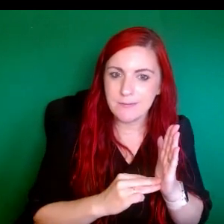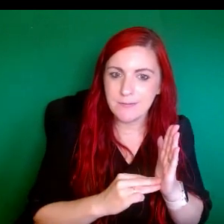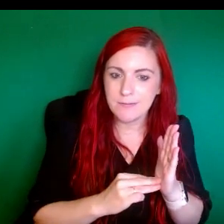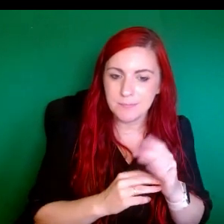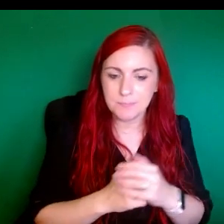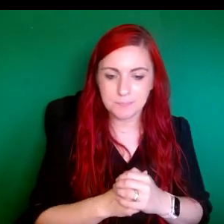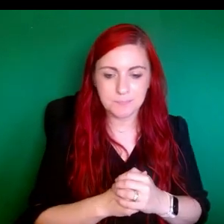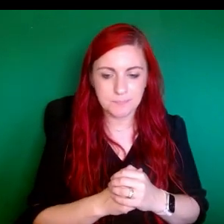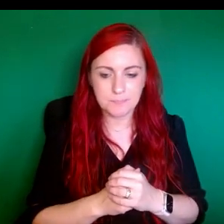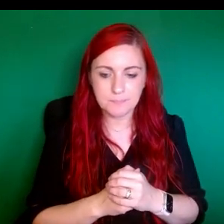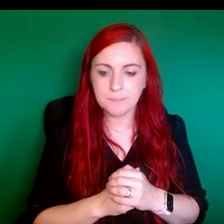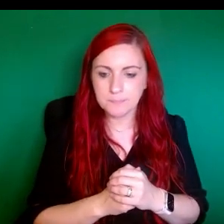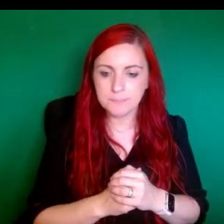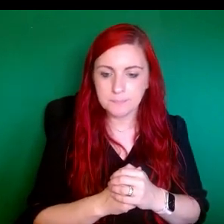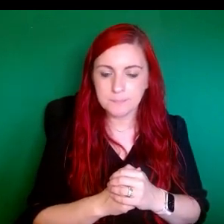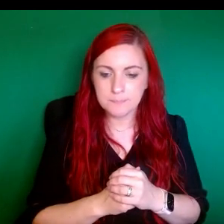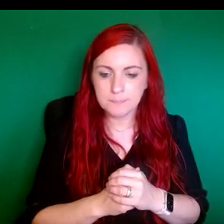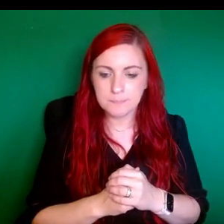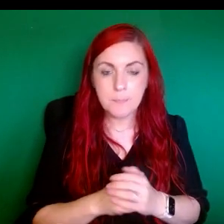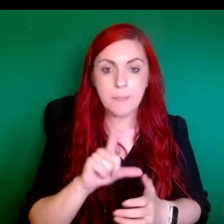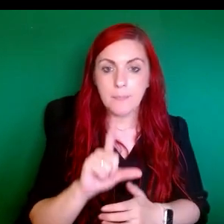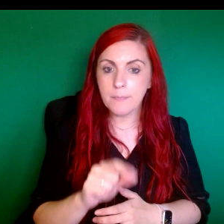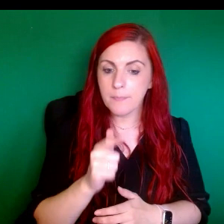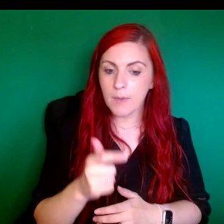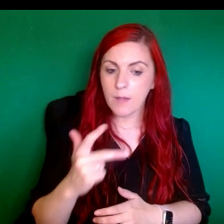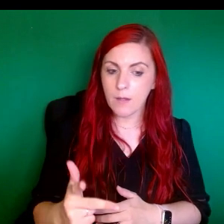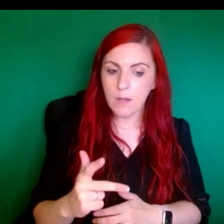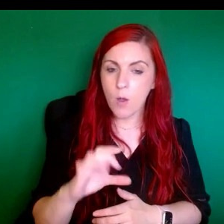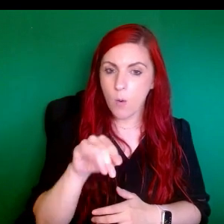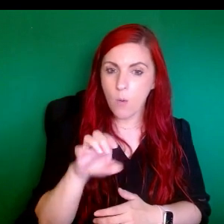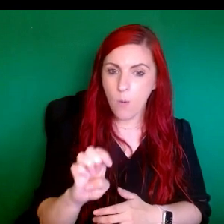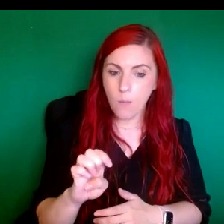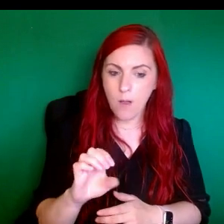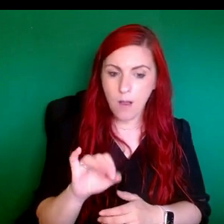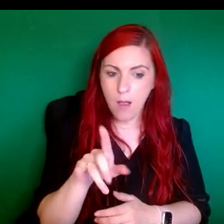In 2023, COPE Galway's income was €10.5 million.